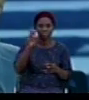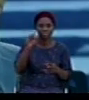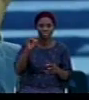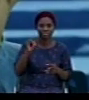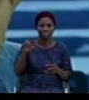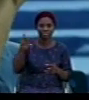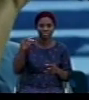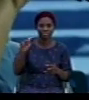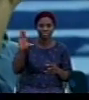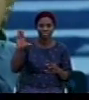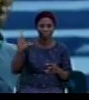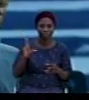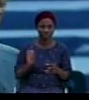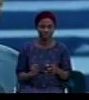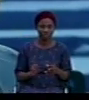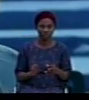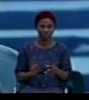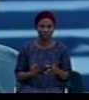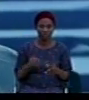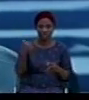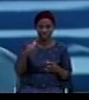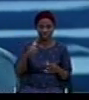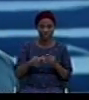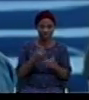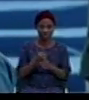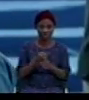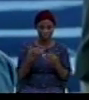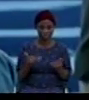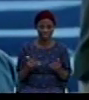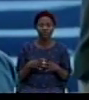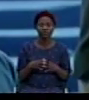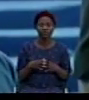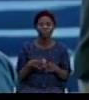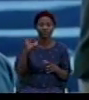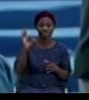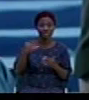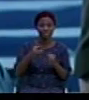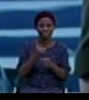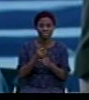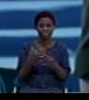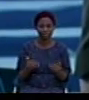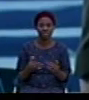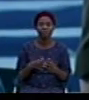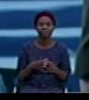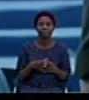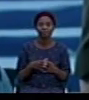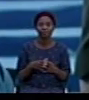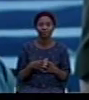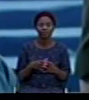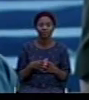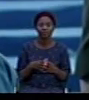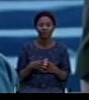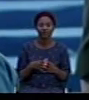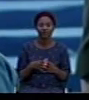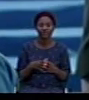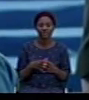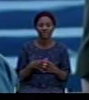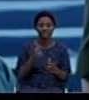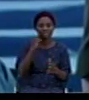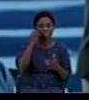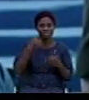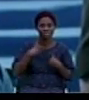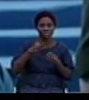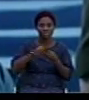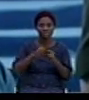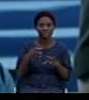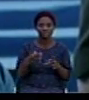She's 10 now. Since 9 years, I can remember 9 years, that she has been battling from